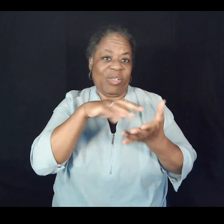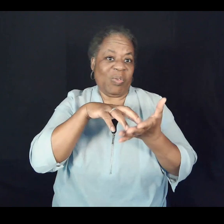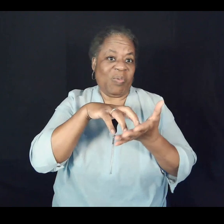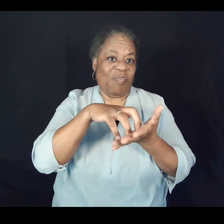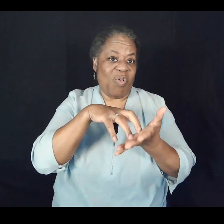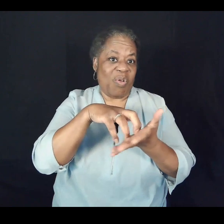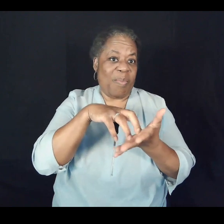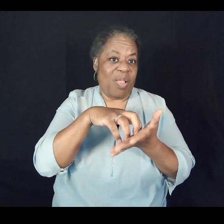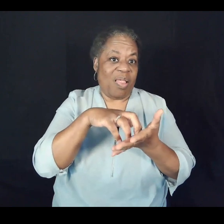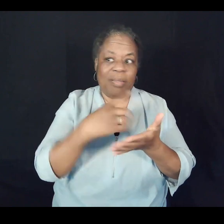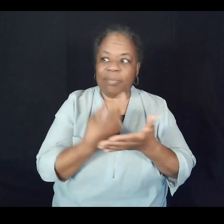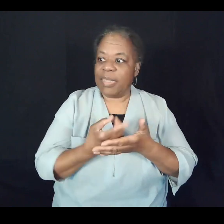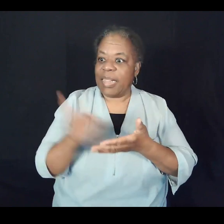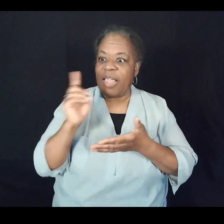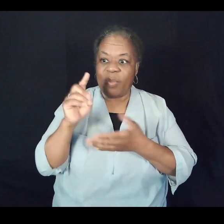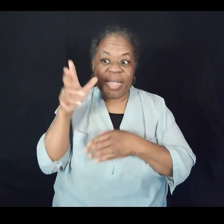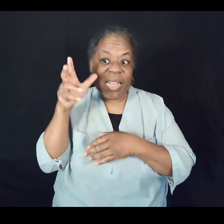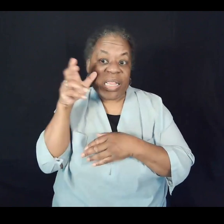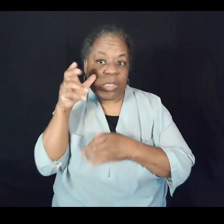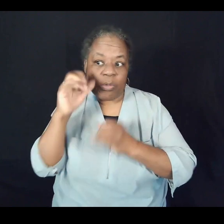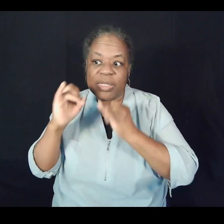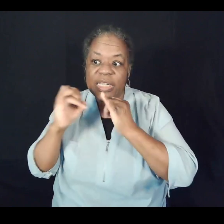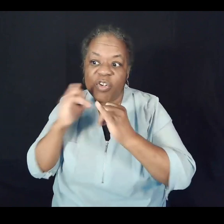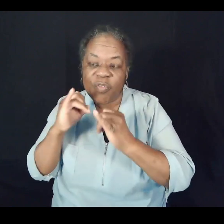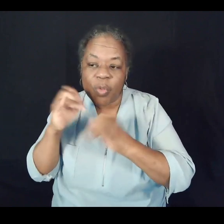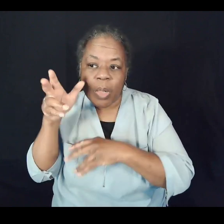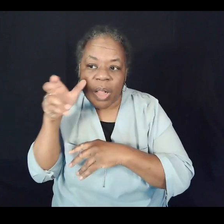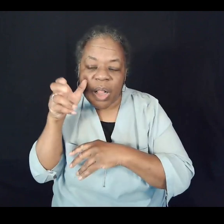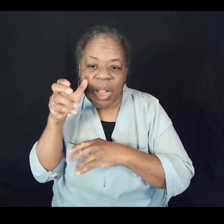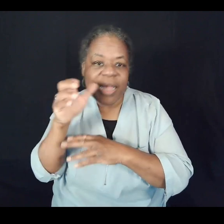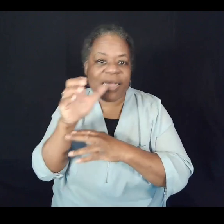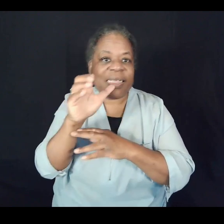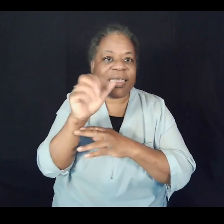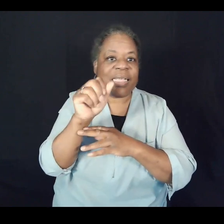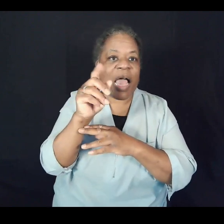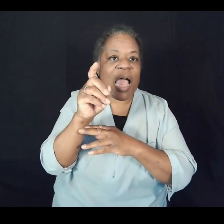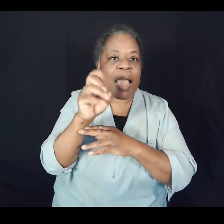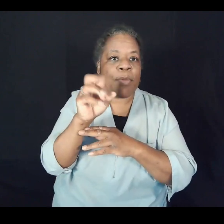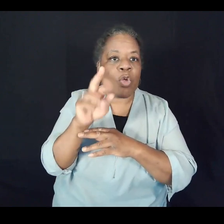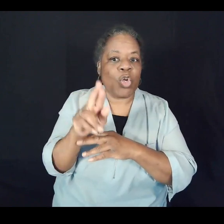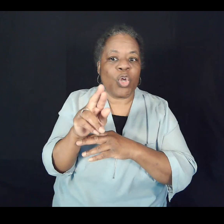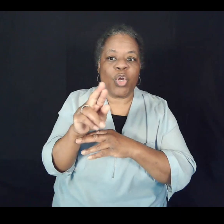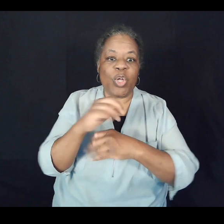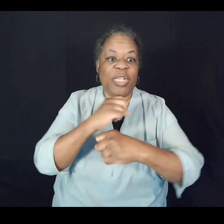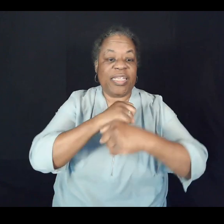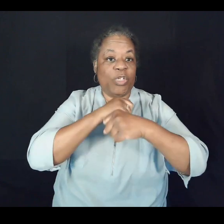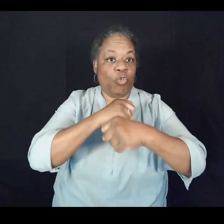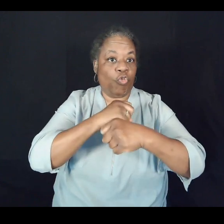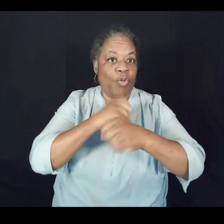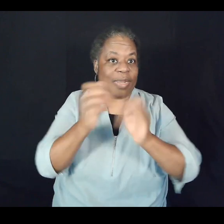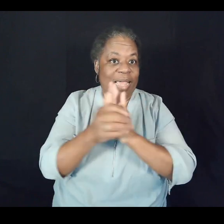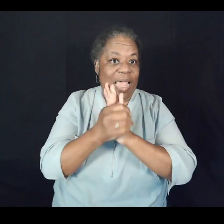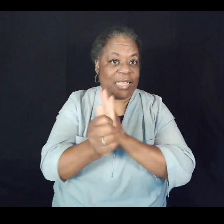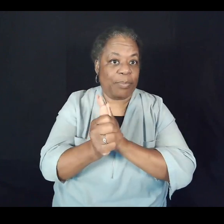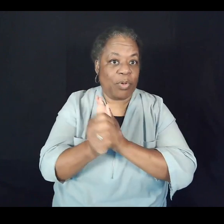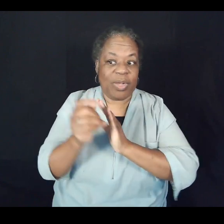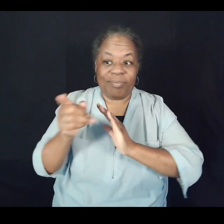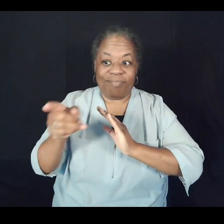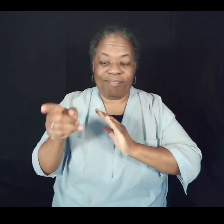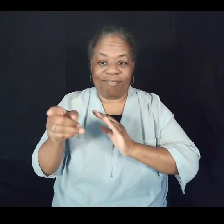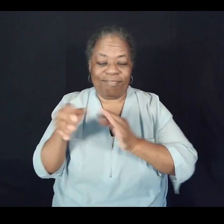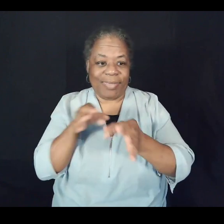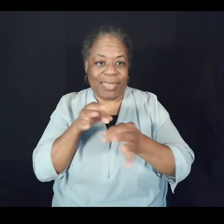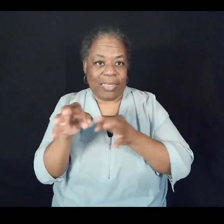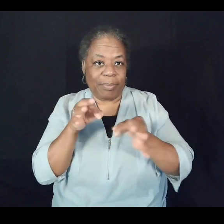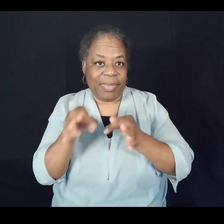then last week, I listened to an interview with a cybersecurity expert who said something kind of similar. He said, if a set of